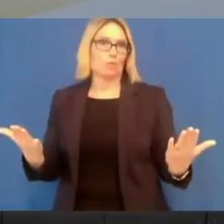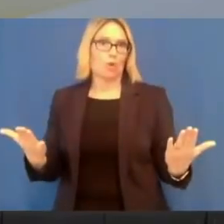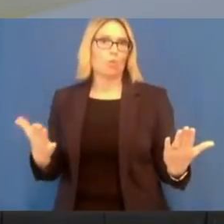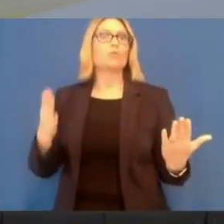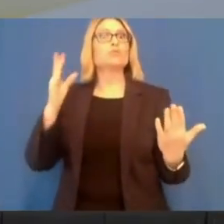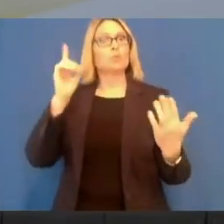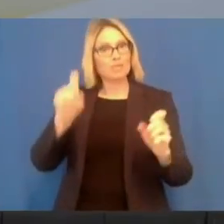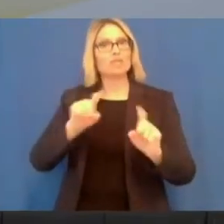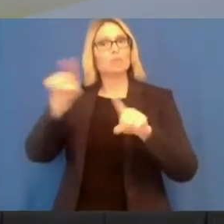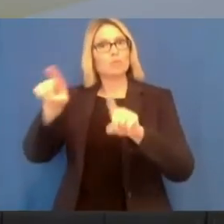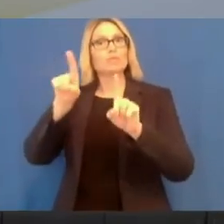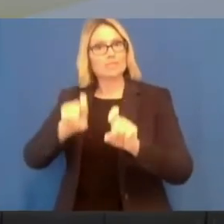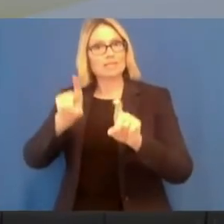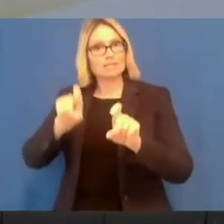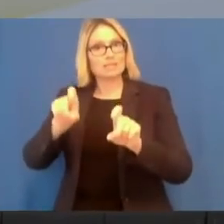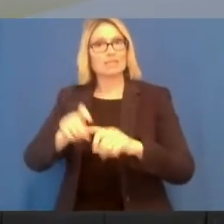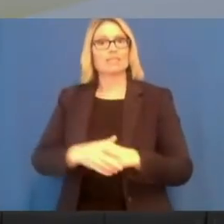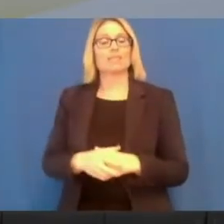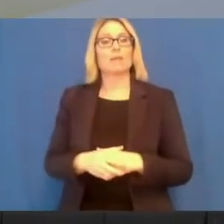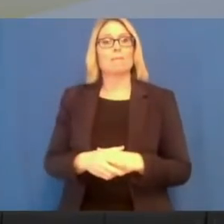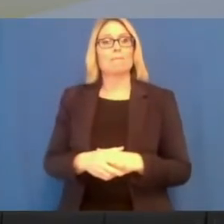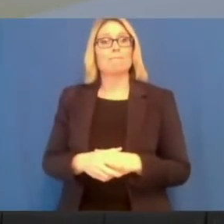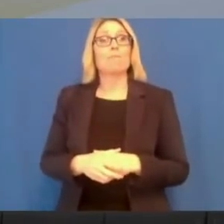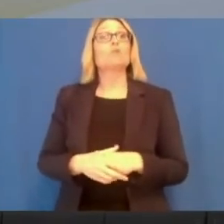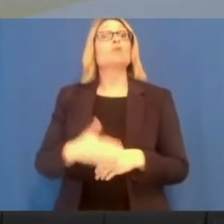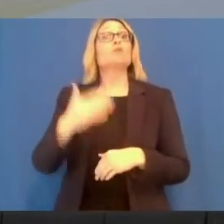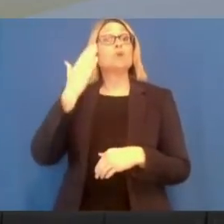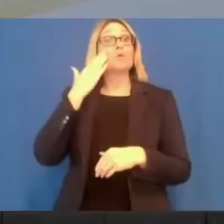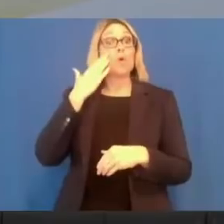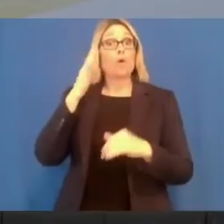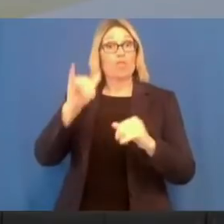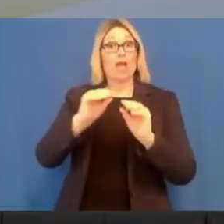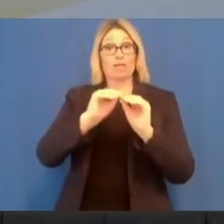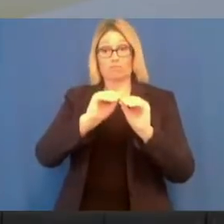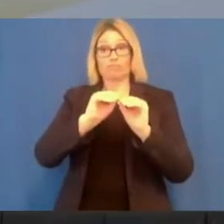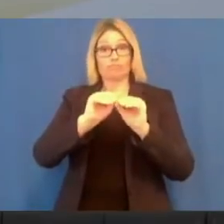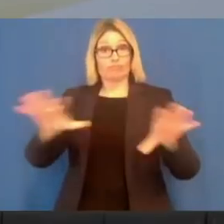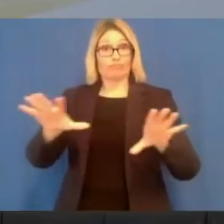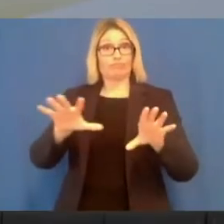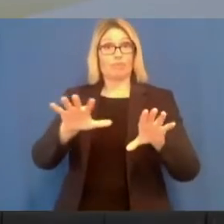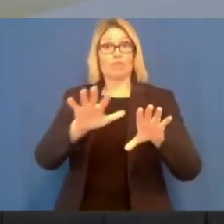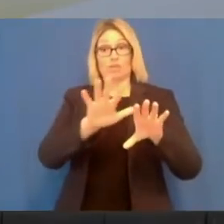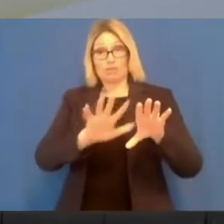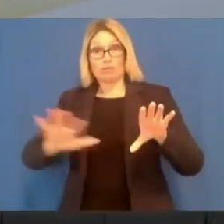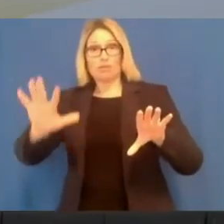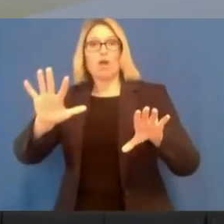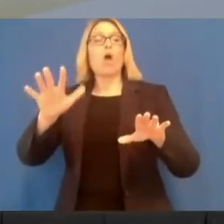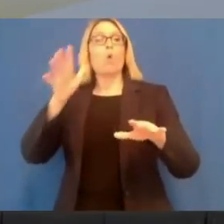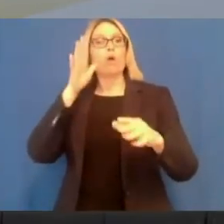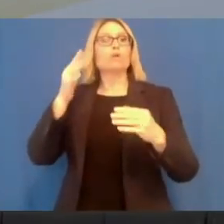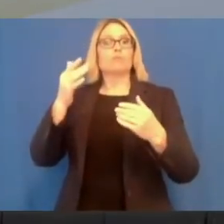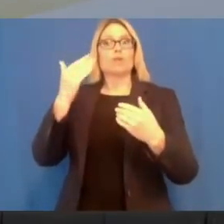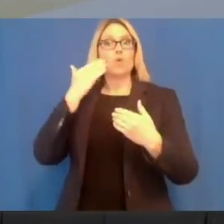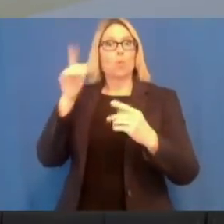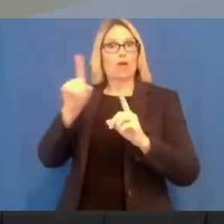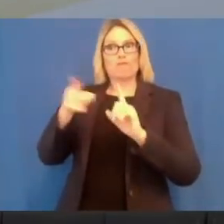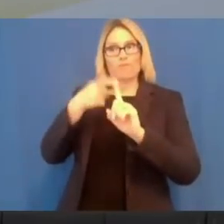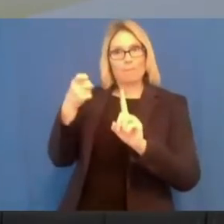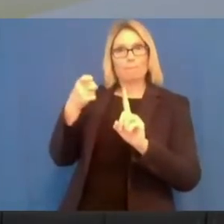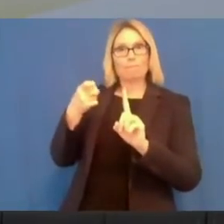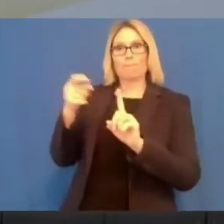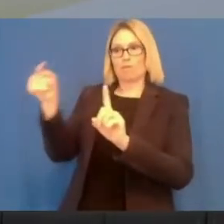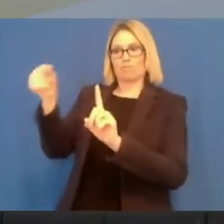And it is when we know the extent of the transmission of the virus that we will be able to really take the appropriate steps to curb the transmission